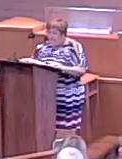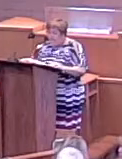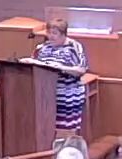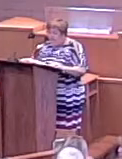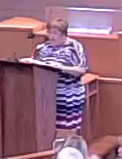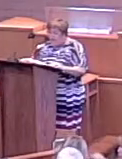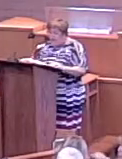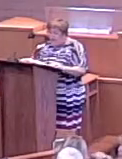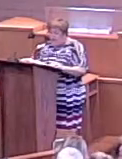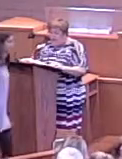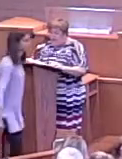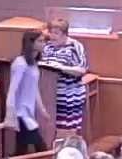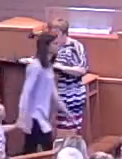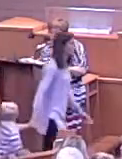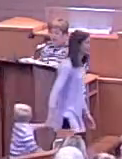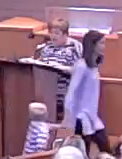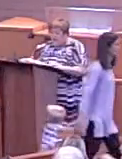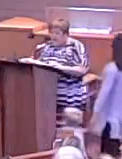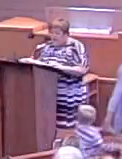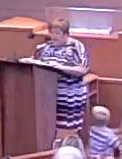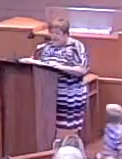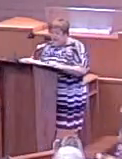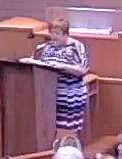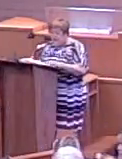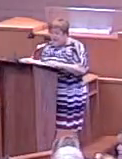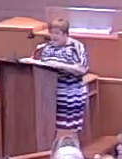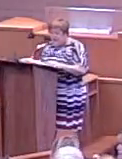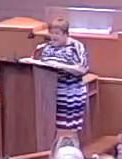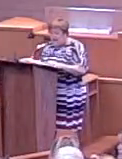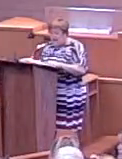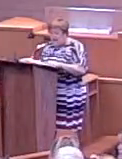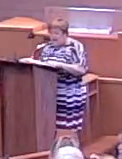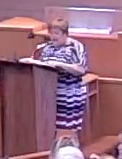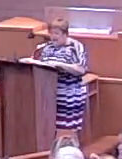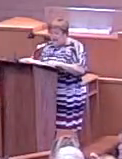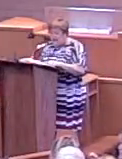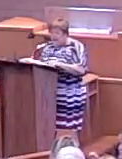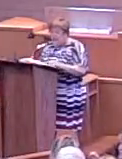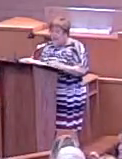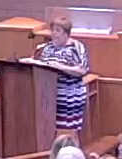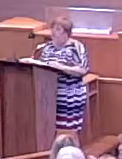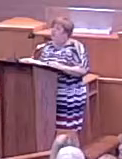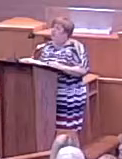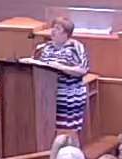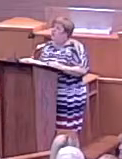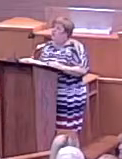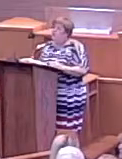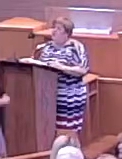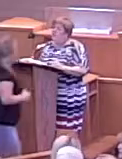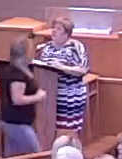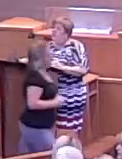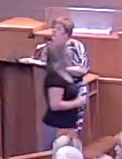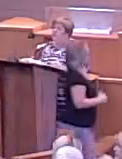broken for all. Eat now and hunger no